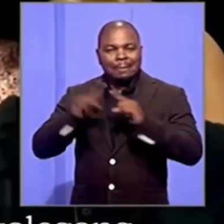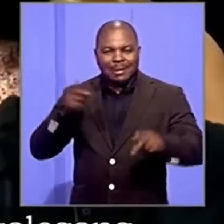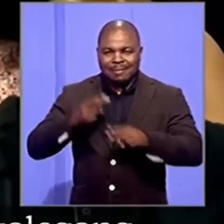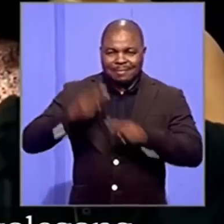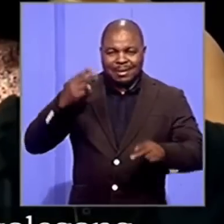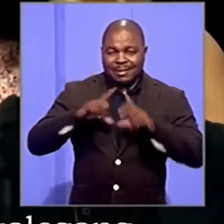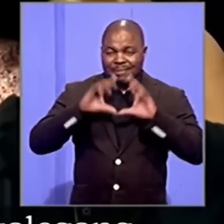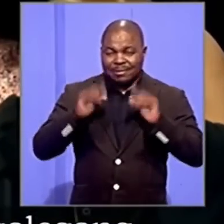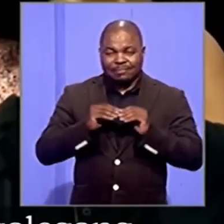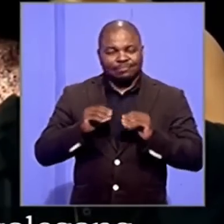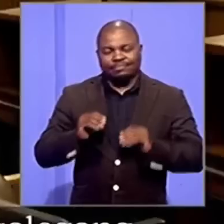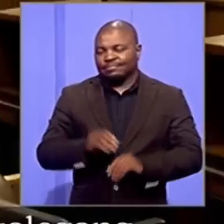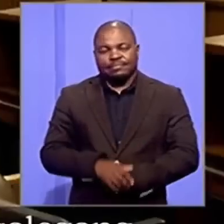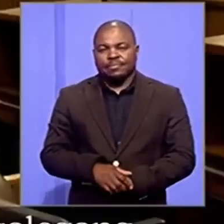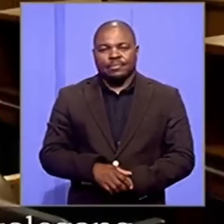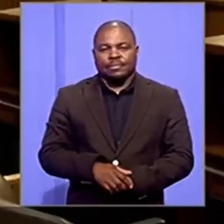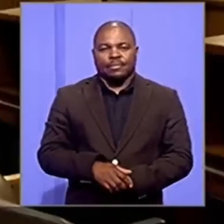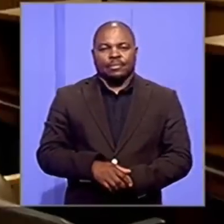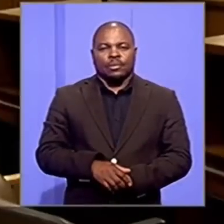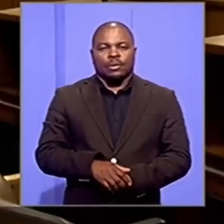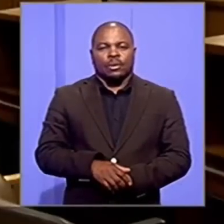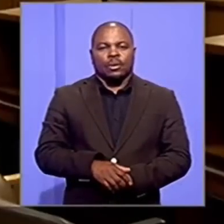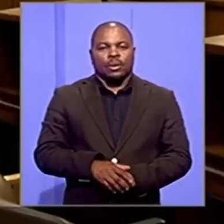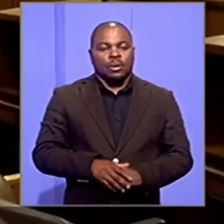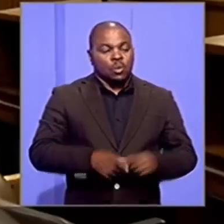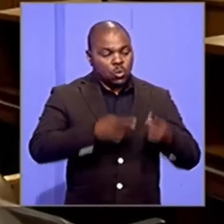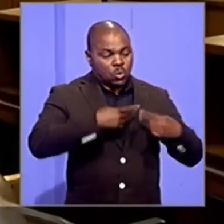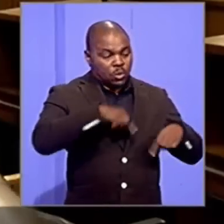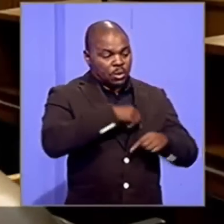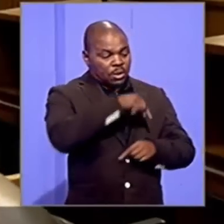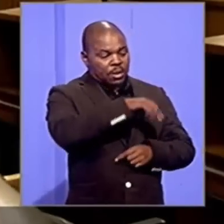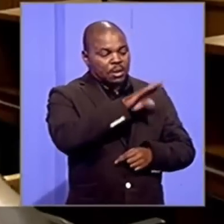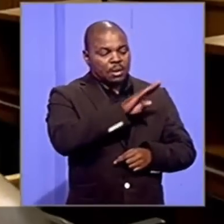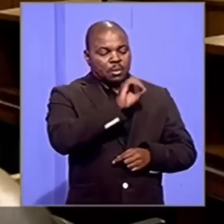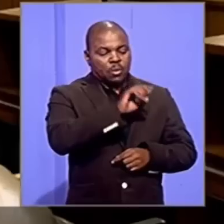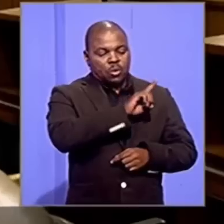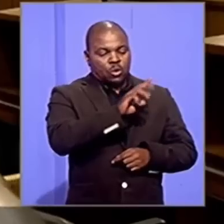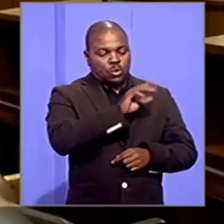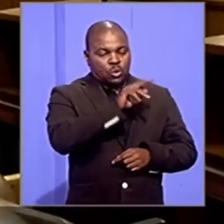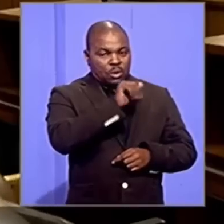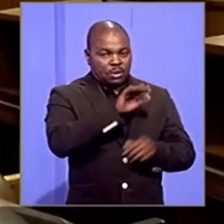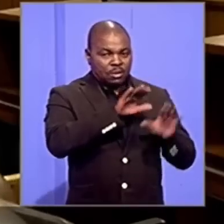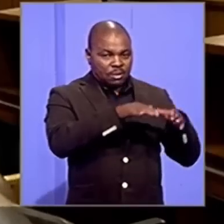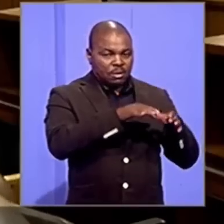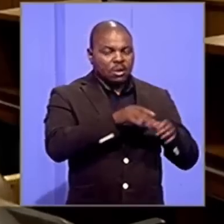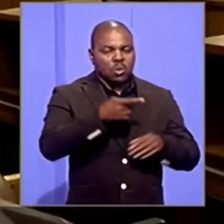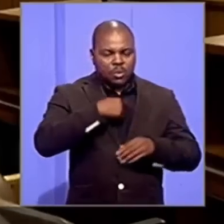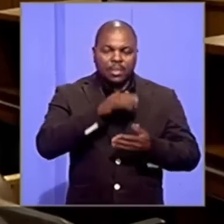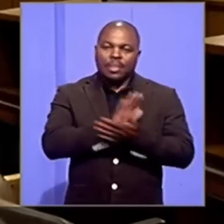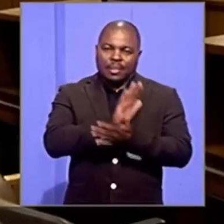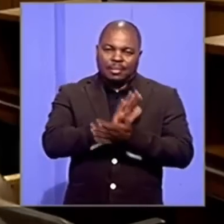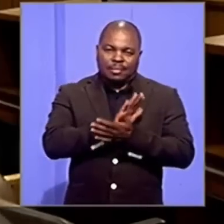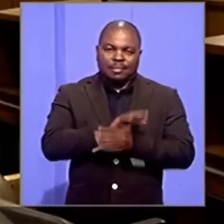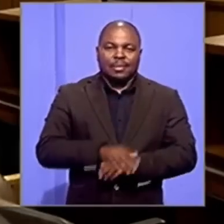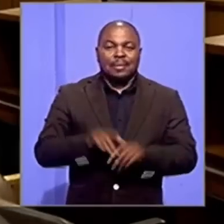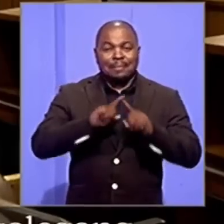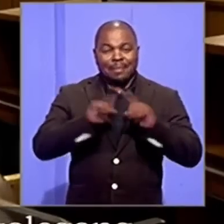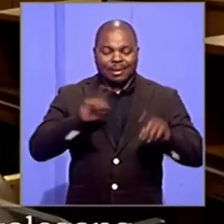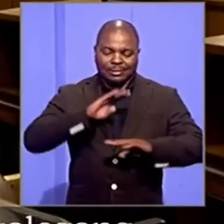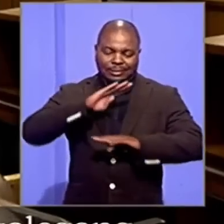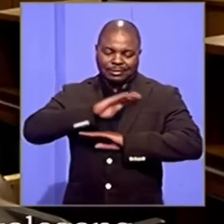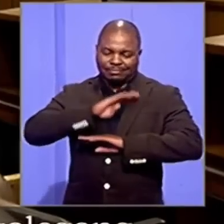le yotlhe. Re le ba rra Bozwana re itumetse ka se se diragetseng mme ga ra